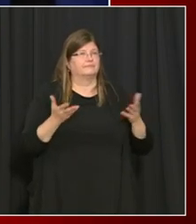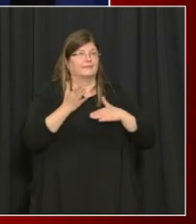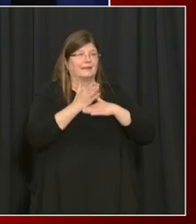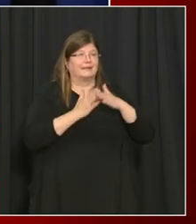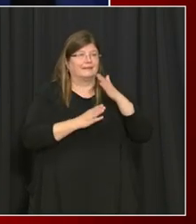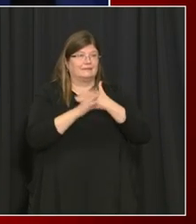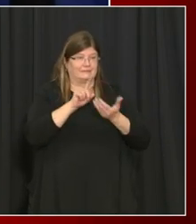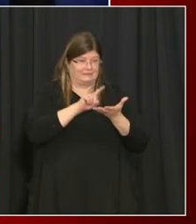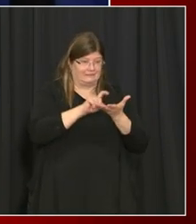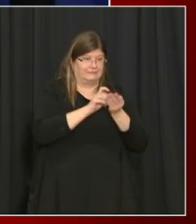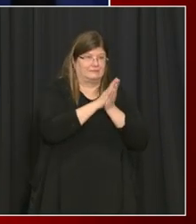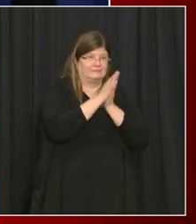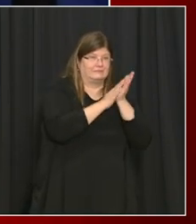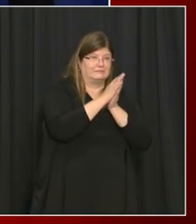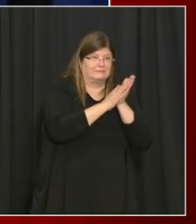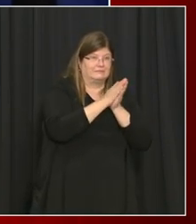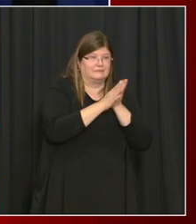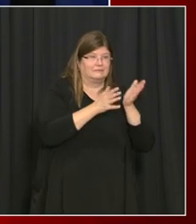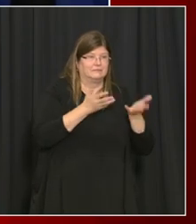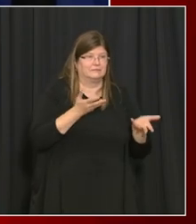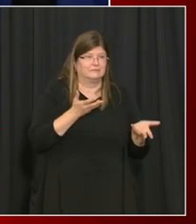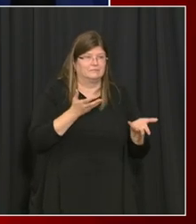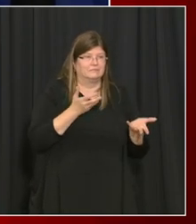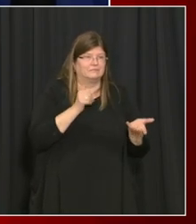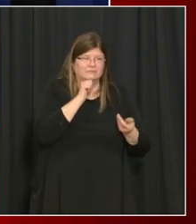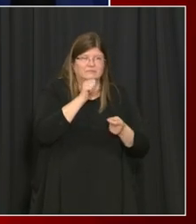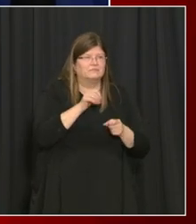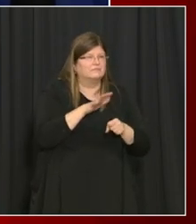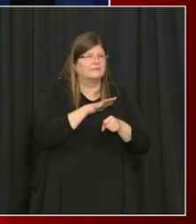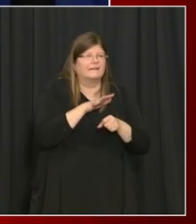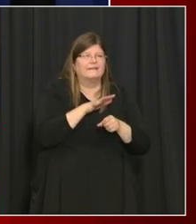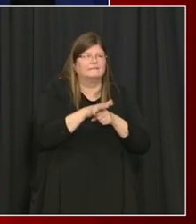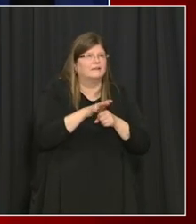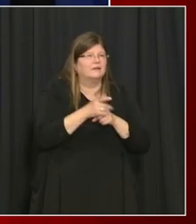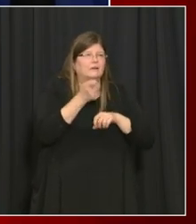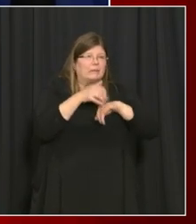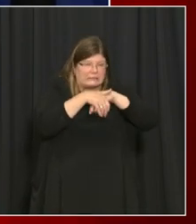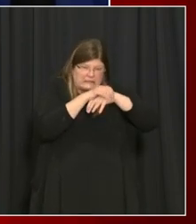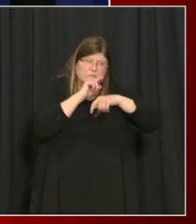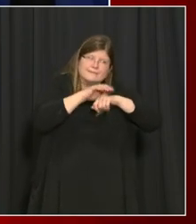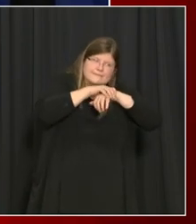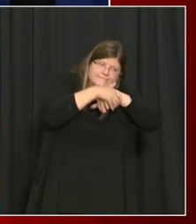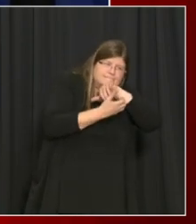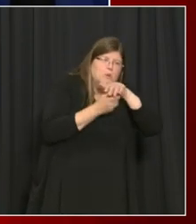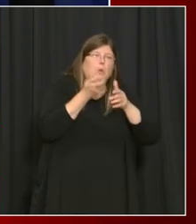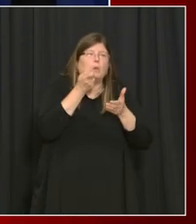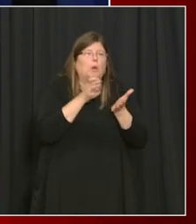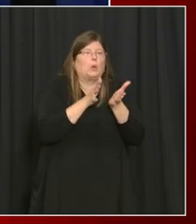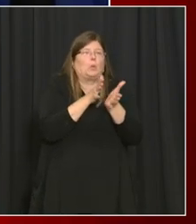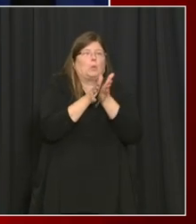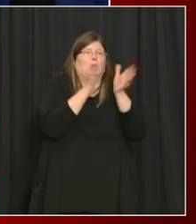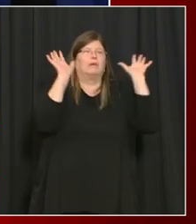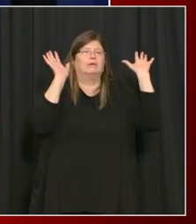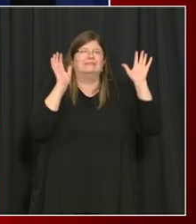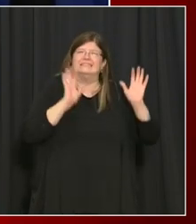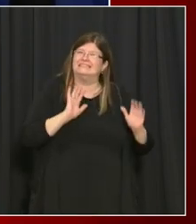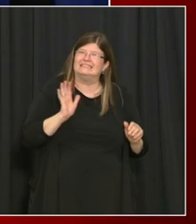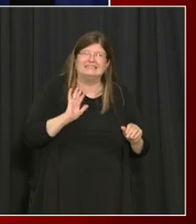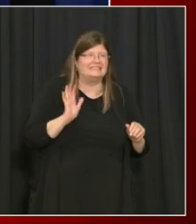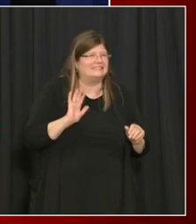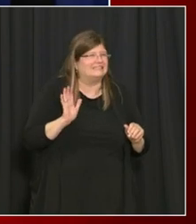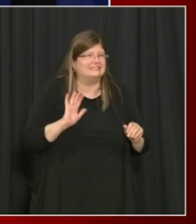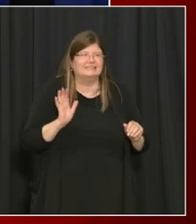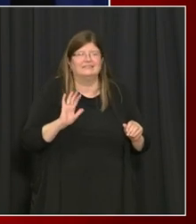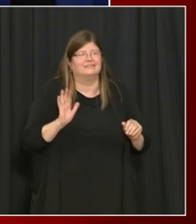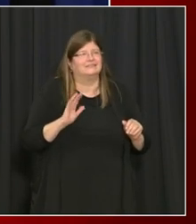sanitizer doesn't give you an adequate dose to be able to wipe your hands properly with alcohol rub. Or we may notice that